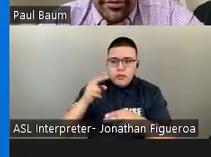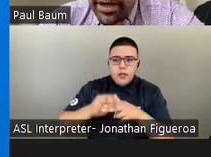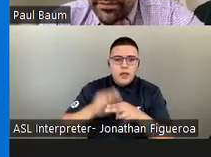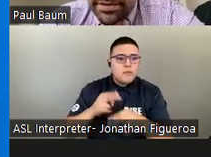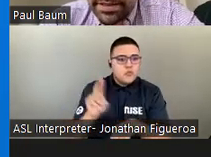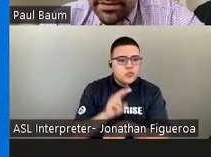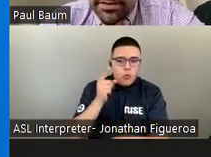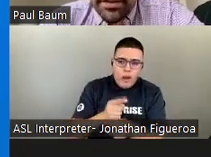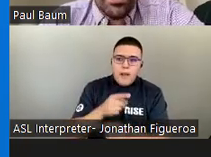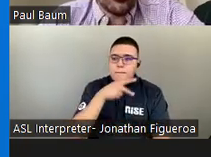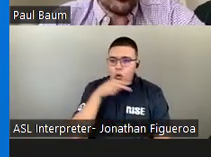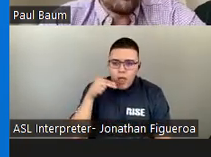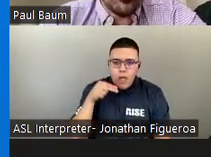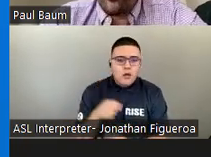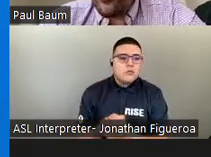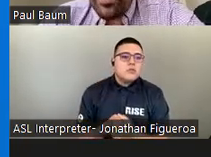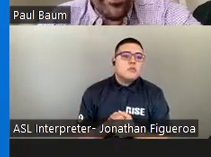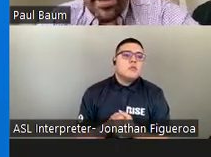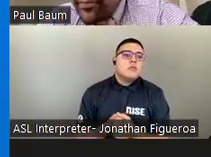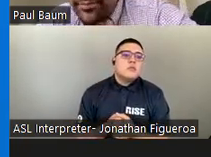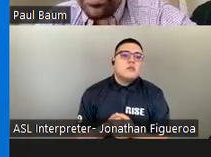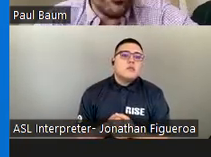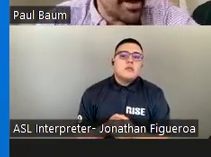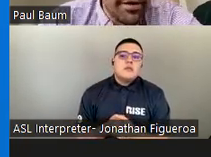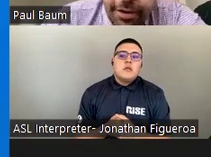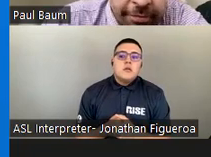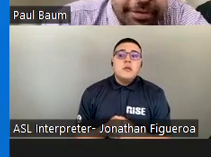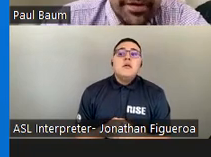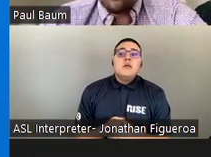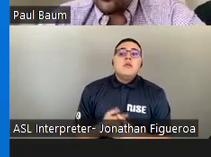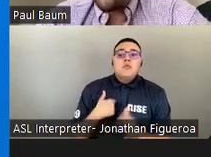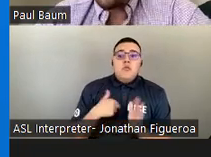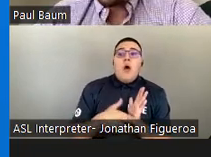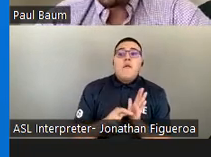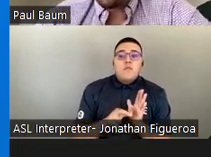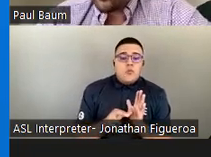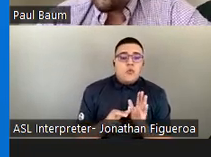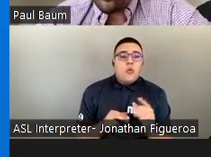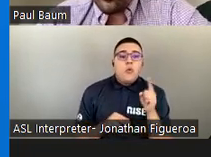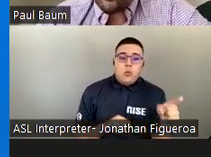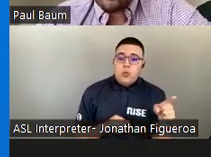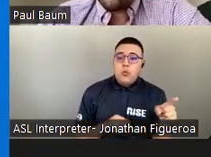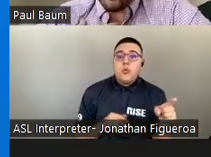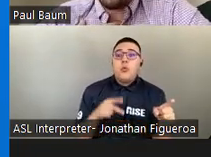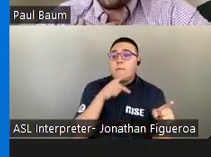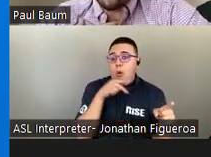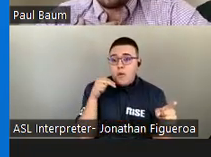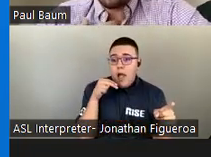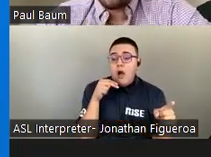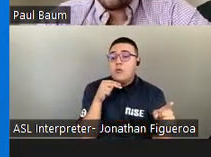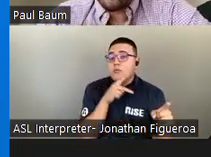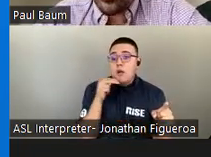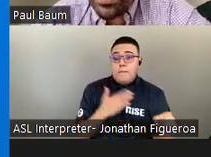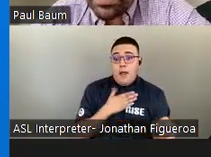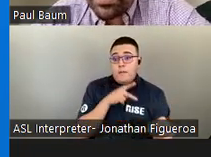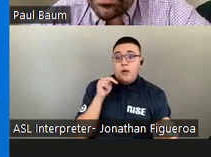correct pronouns. I'll review that if people do not know, but there are a lot of pronouns. So my pronouns are